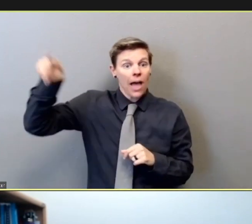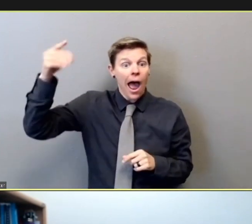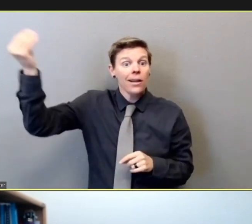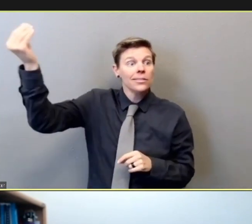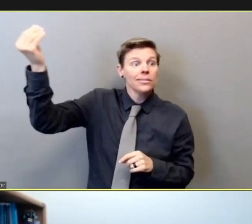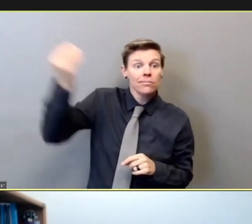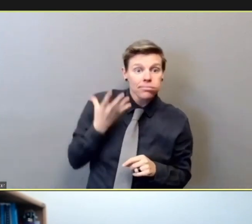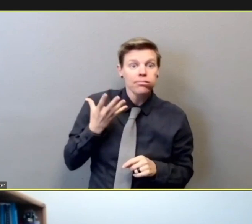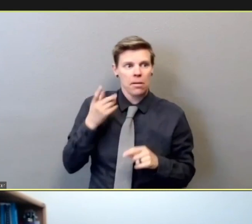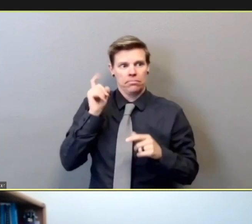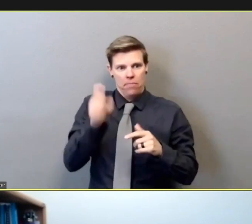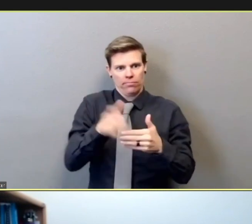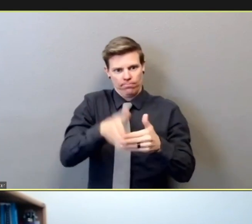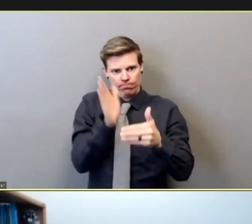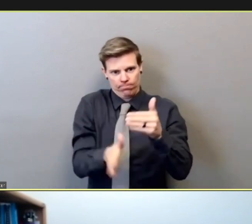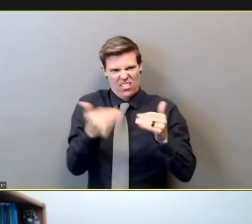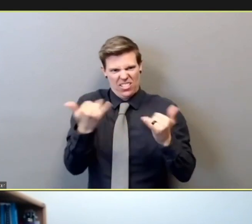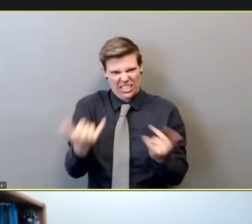month of March.